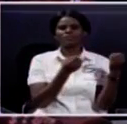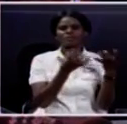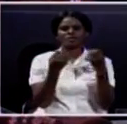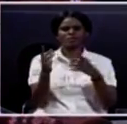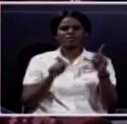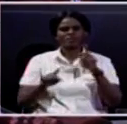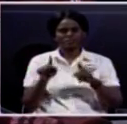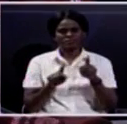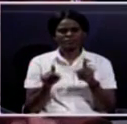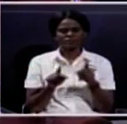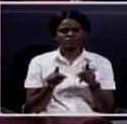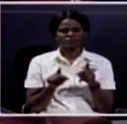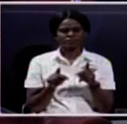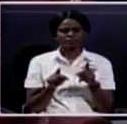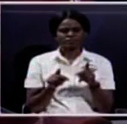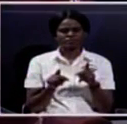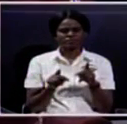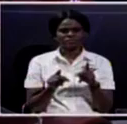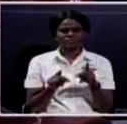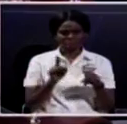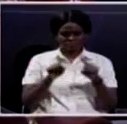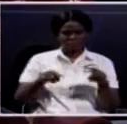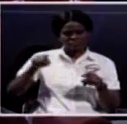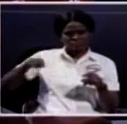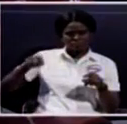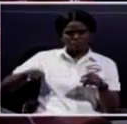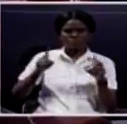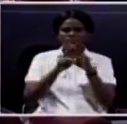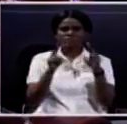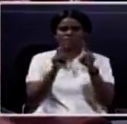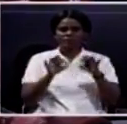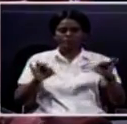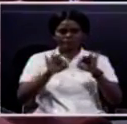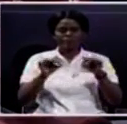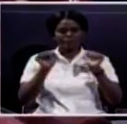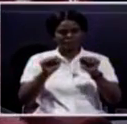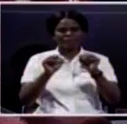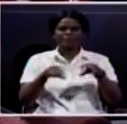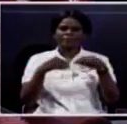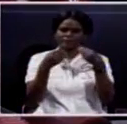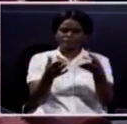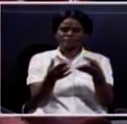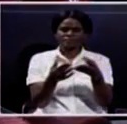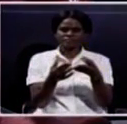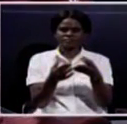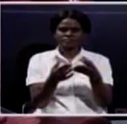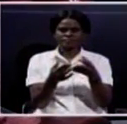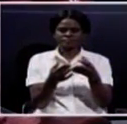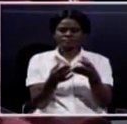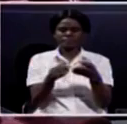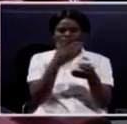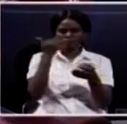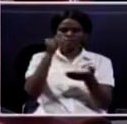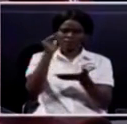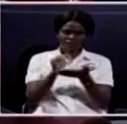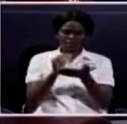requirements. But even if certain requirements are necessary, we can reduce on the frequency. We should reduce on